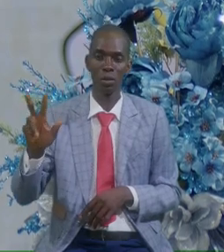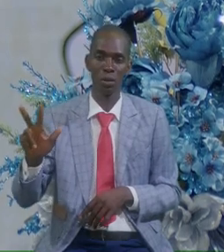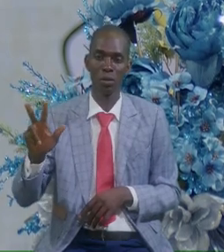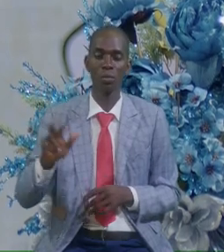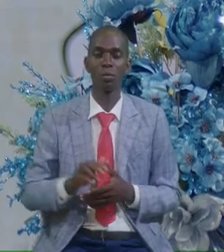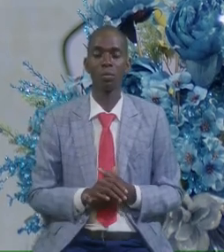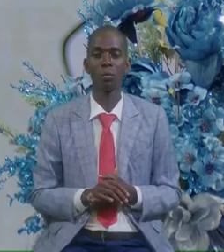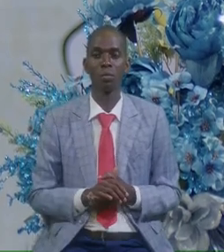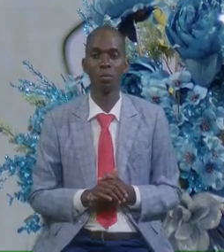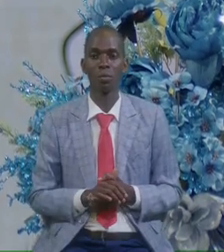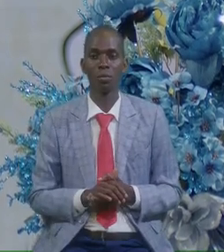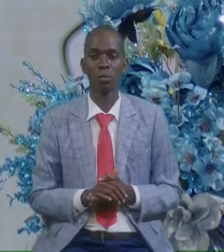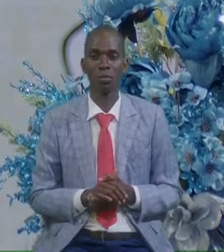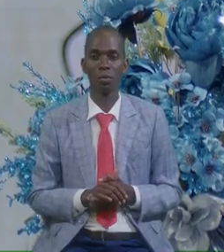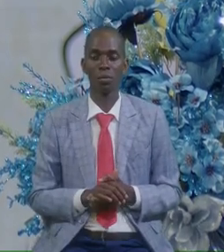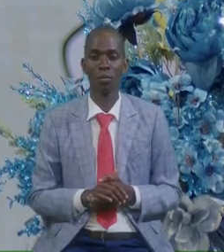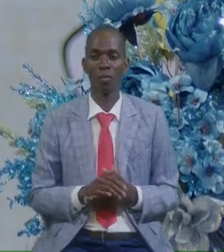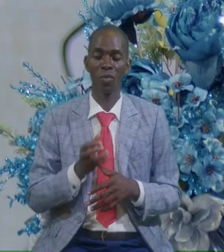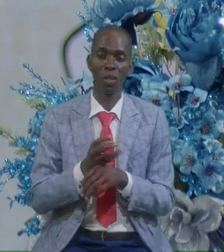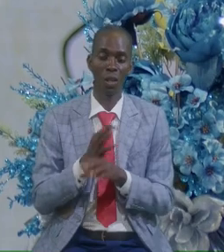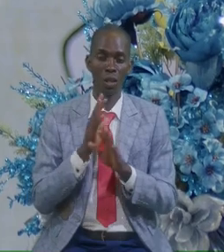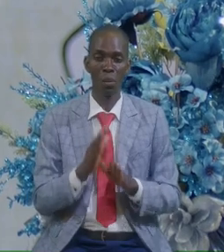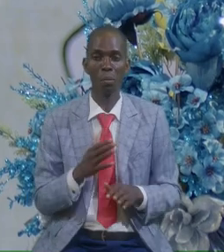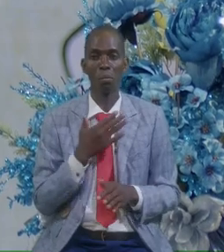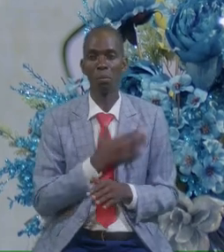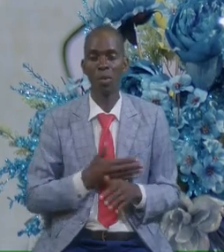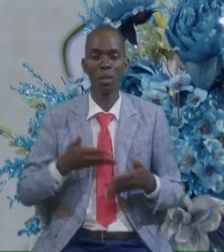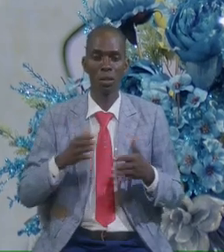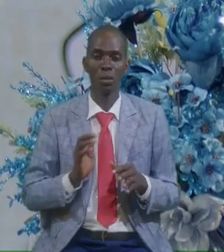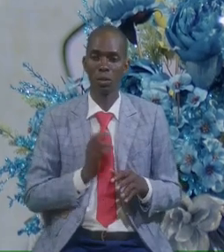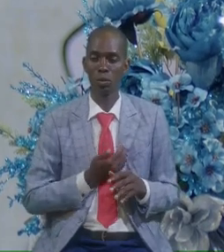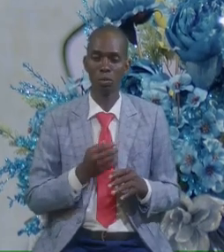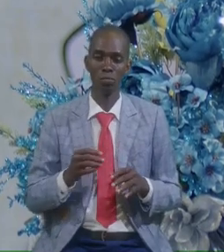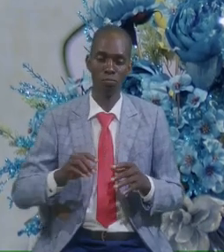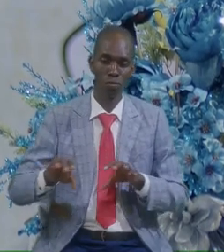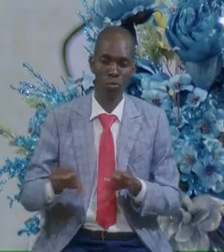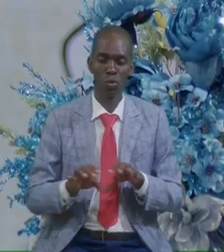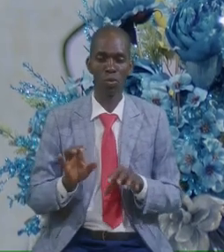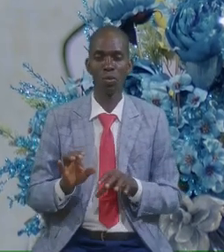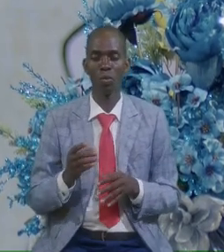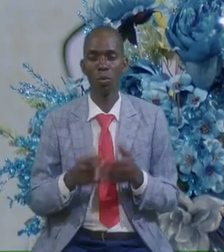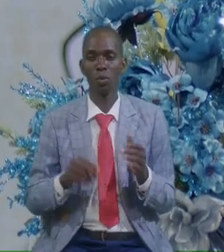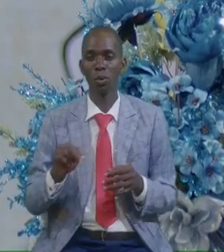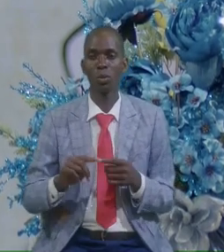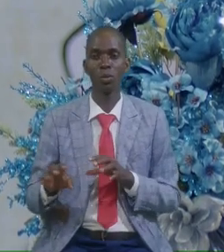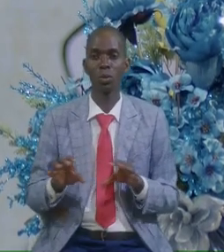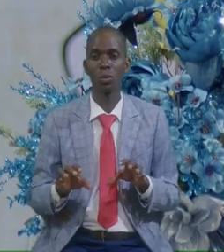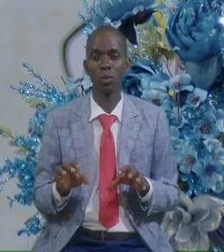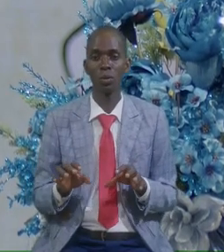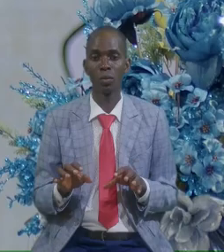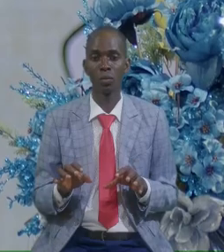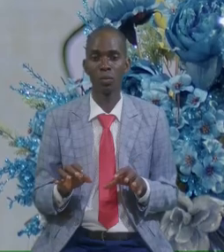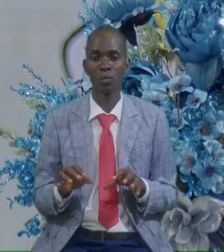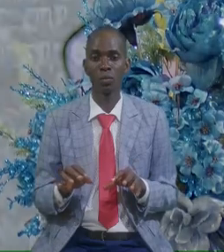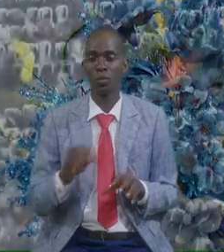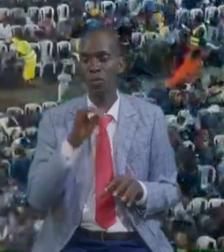+234 9154449263. Counselors, let's be up and doing. Don't forget the banquet, the